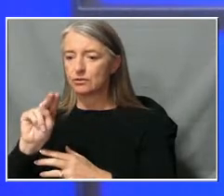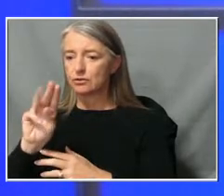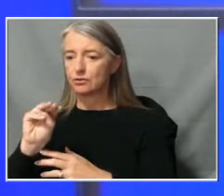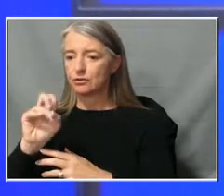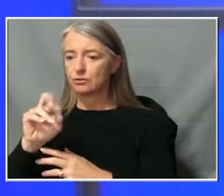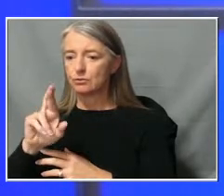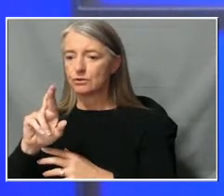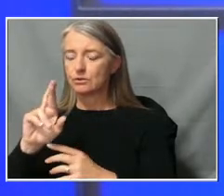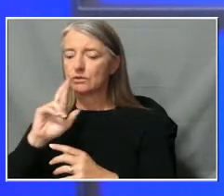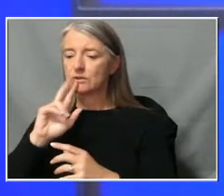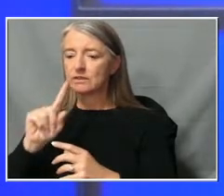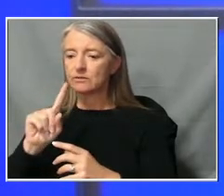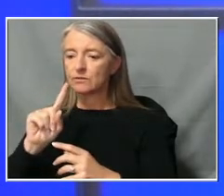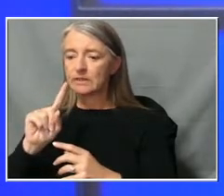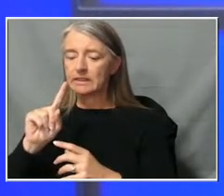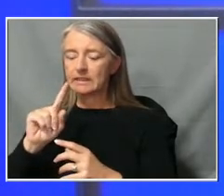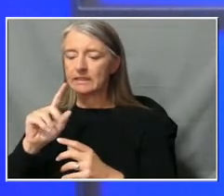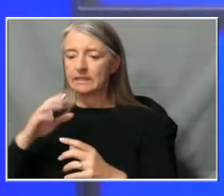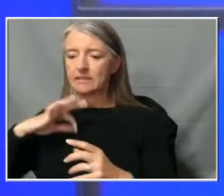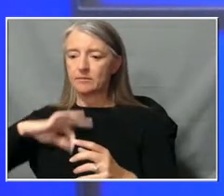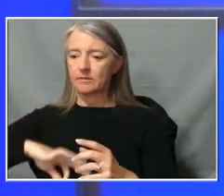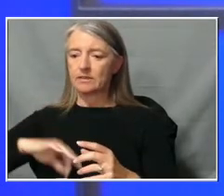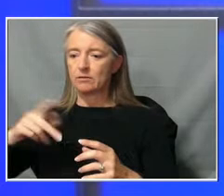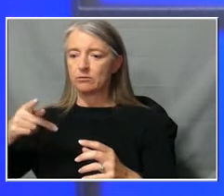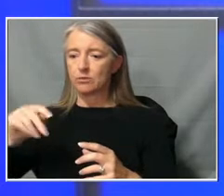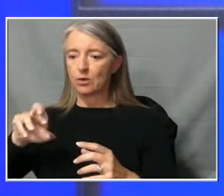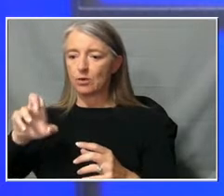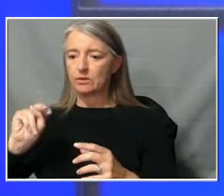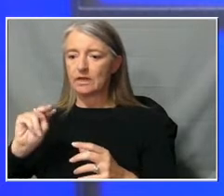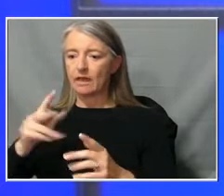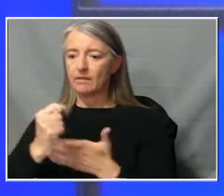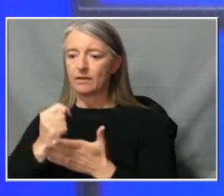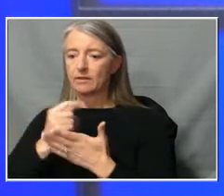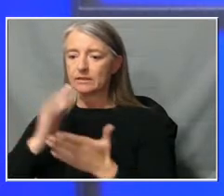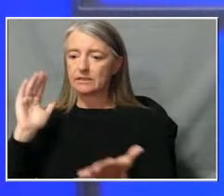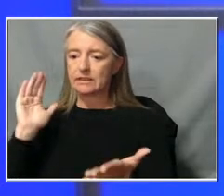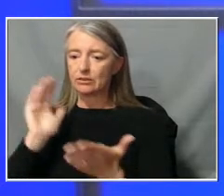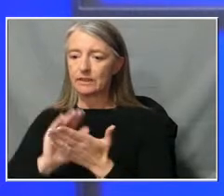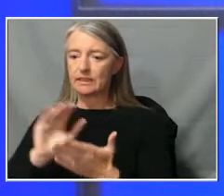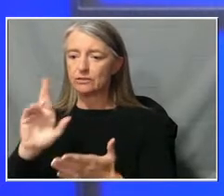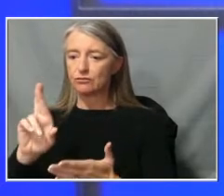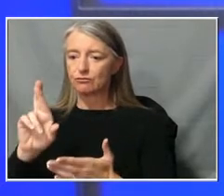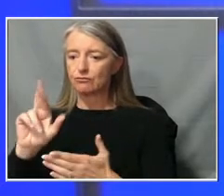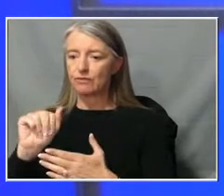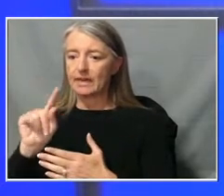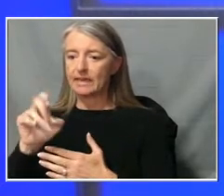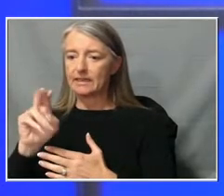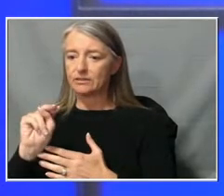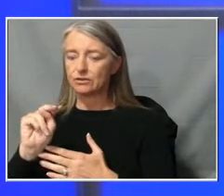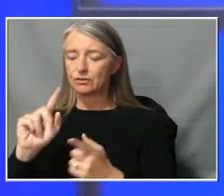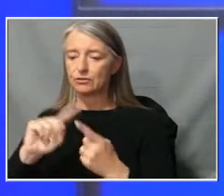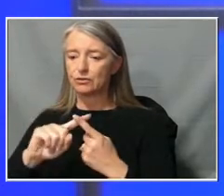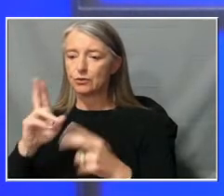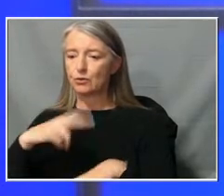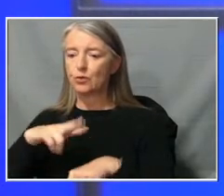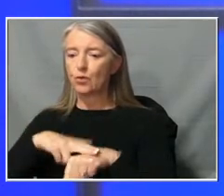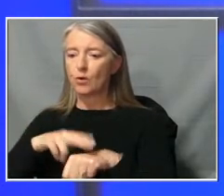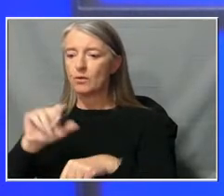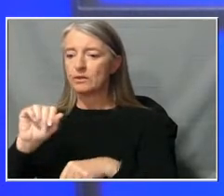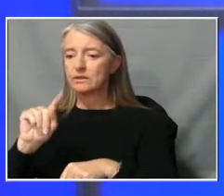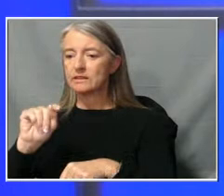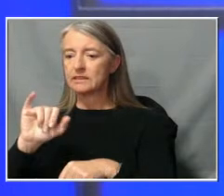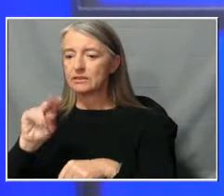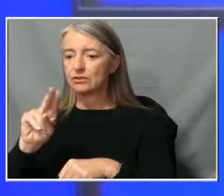leveraging the benefits of proton therapy can help decrease radiation to a particular normal healthy tissue or organ